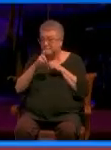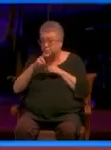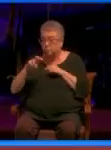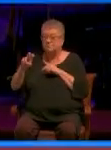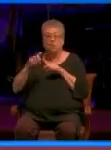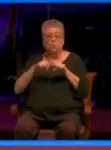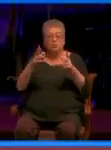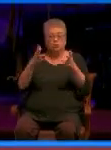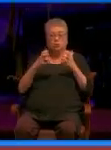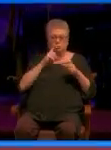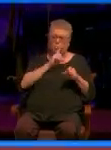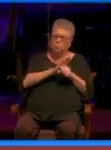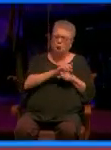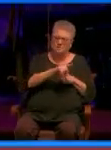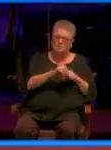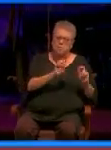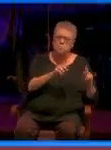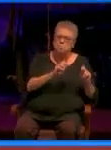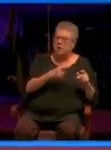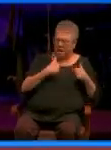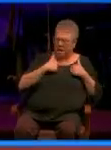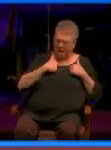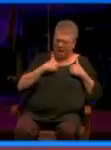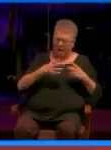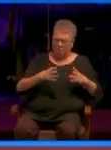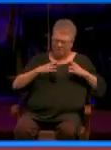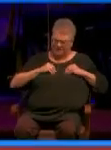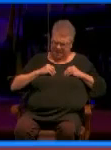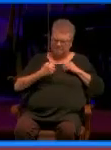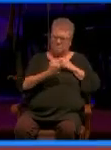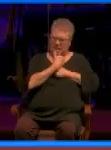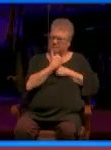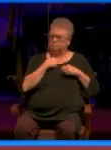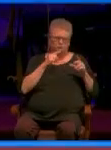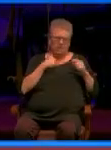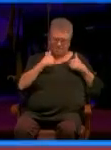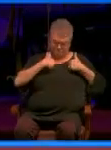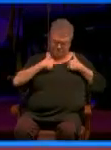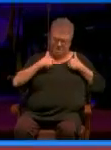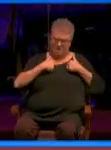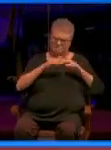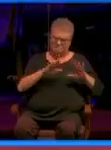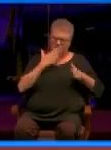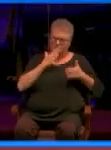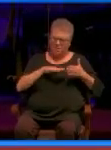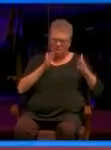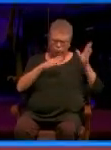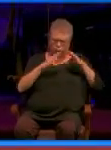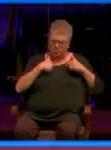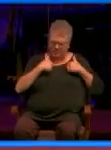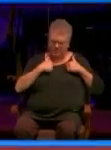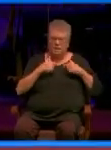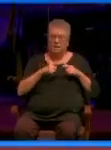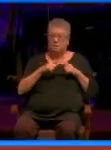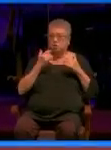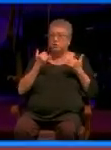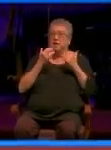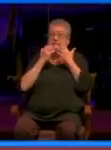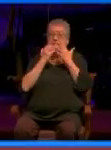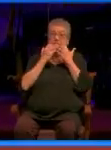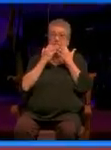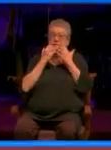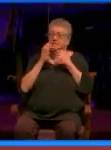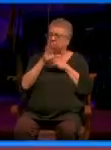she wants to reassure him, so she says, I'll take the curse, let it be me. And so now his objection of being caught